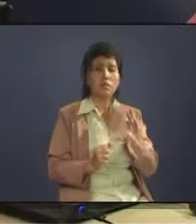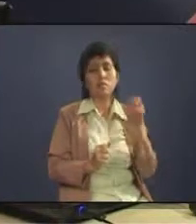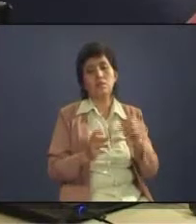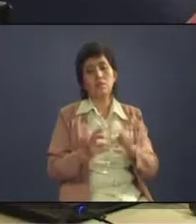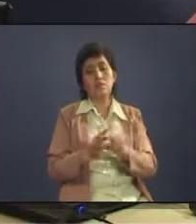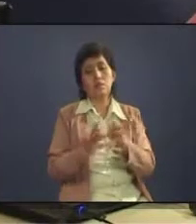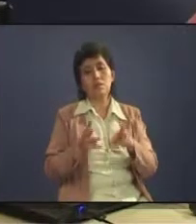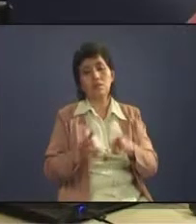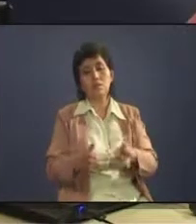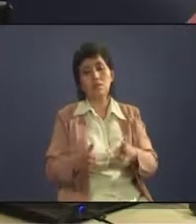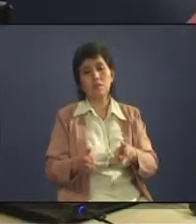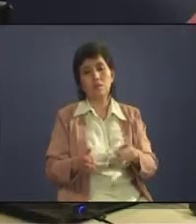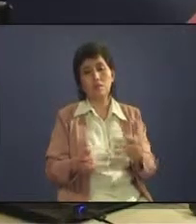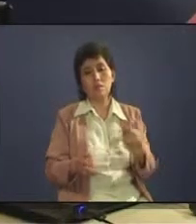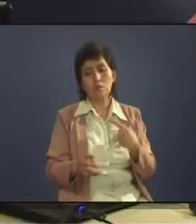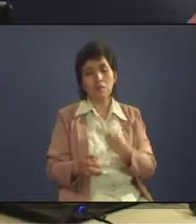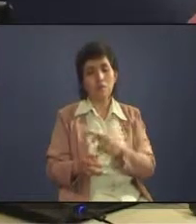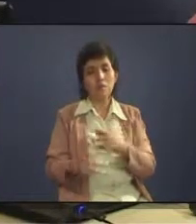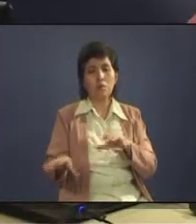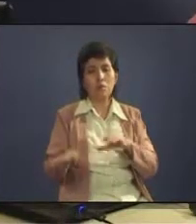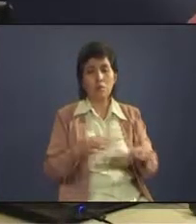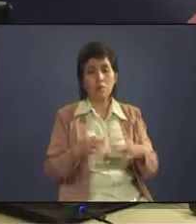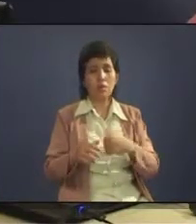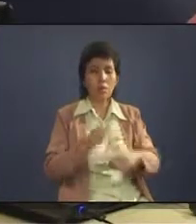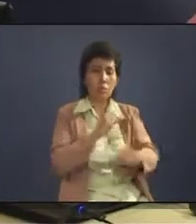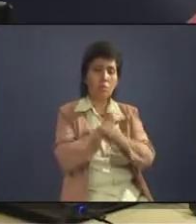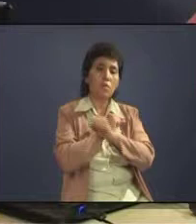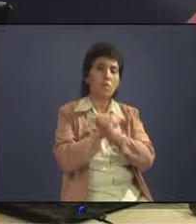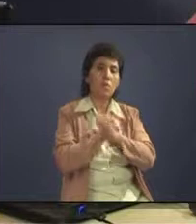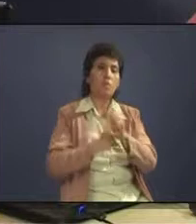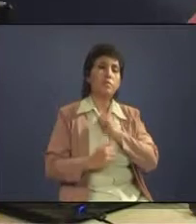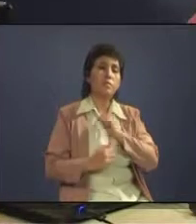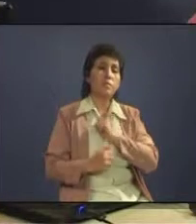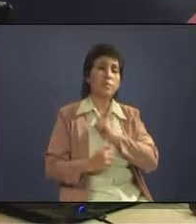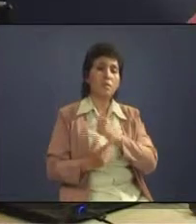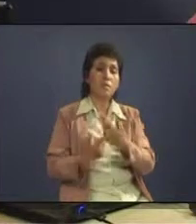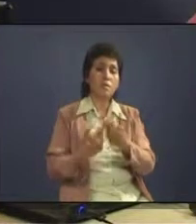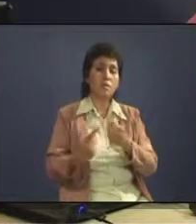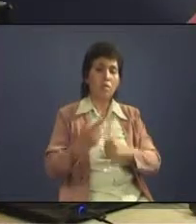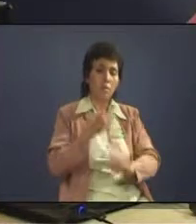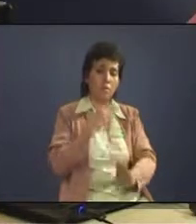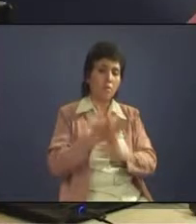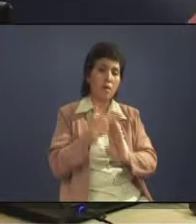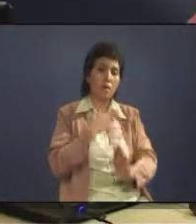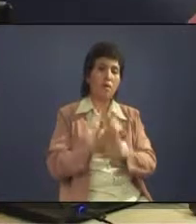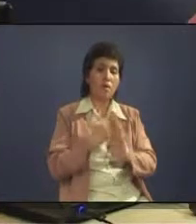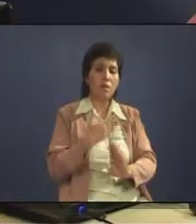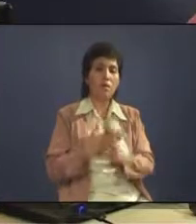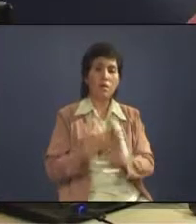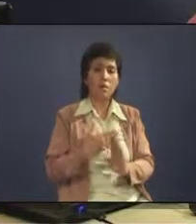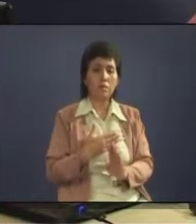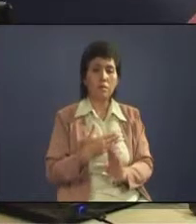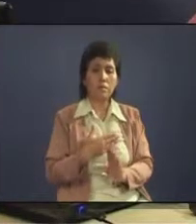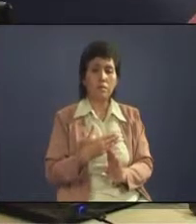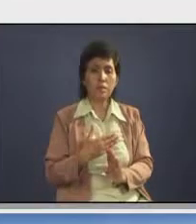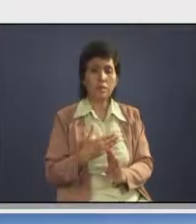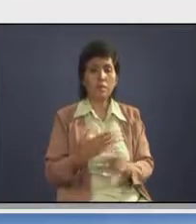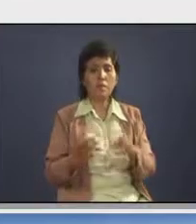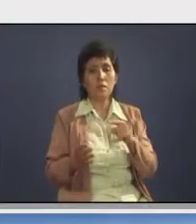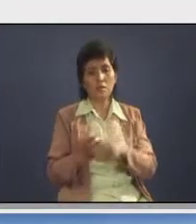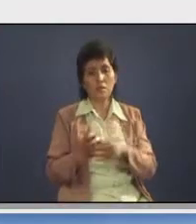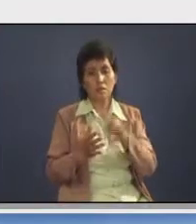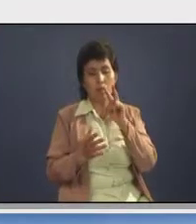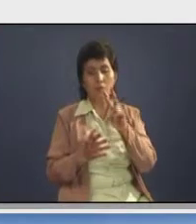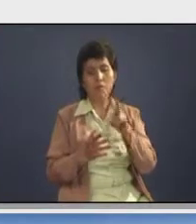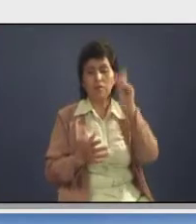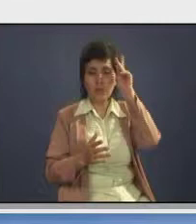own hormones, within our own actions, we want to protect ourselves from danger, okay? Next one, we look at